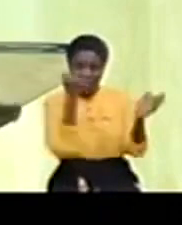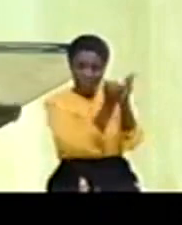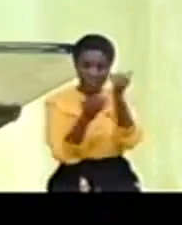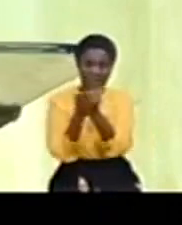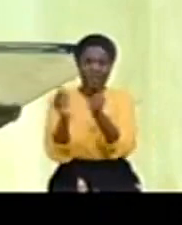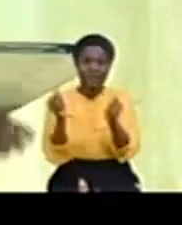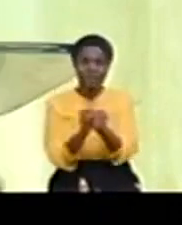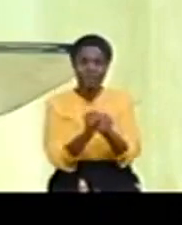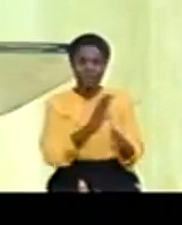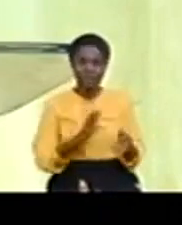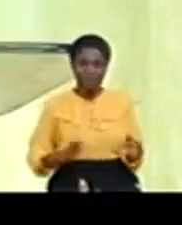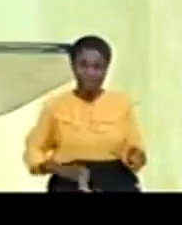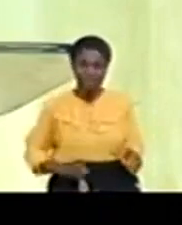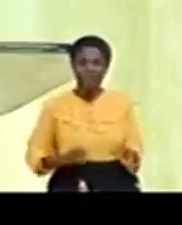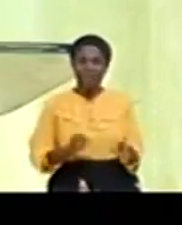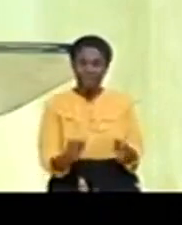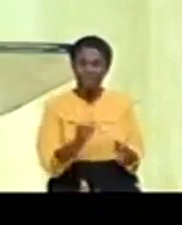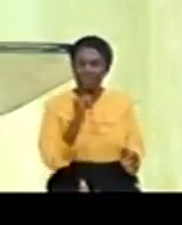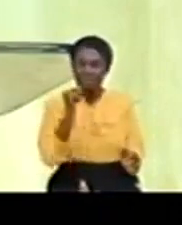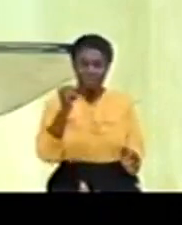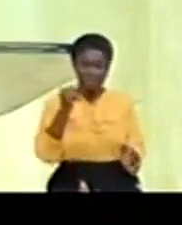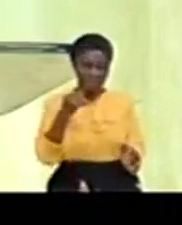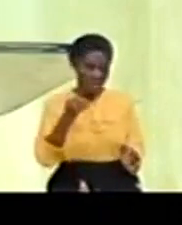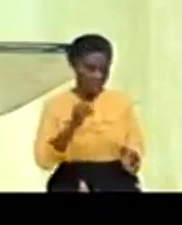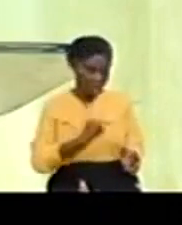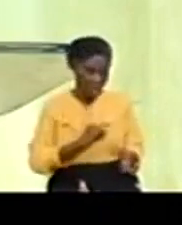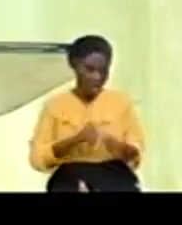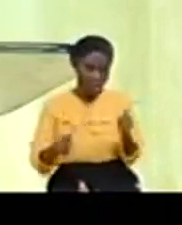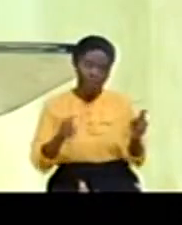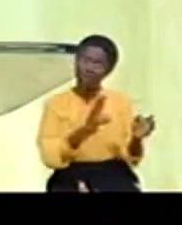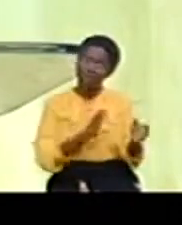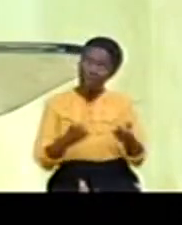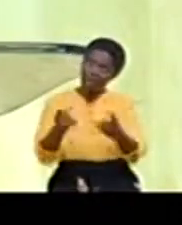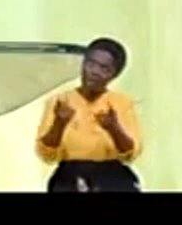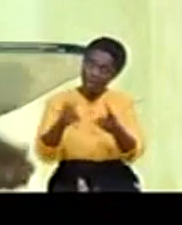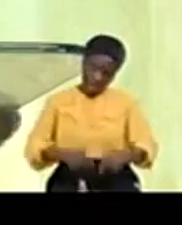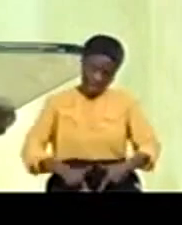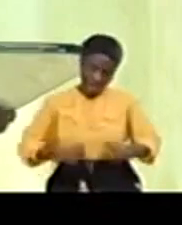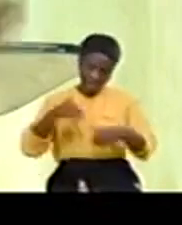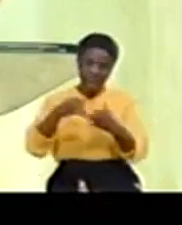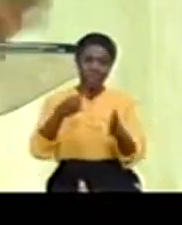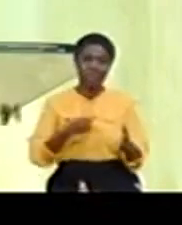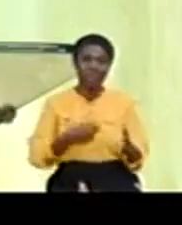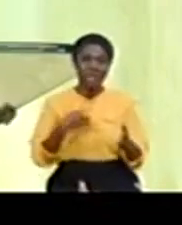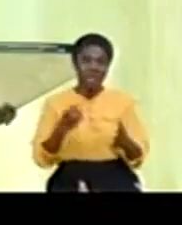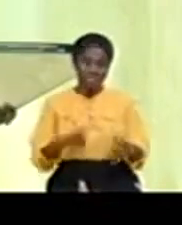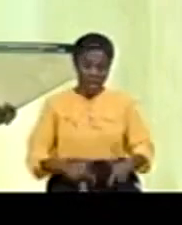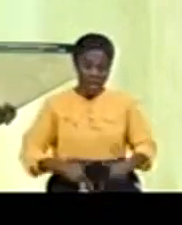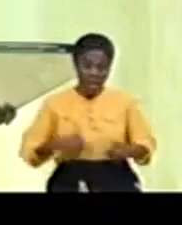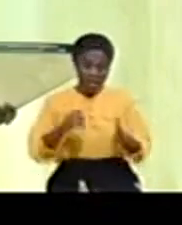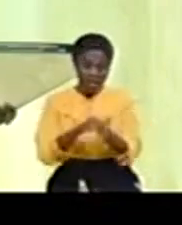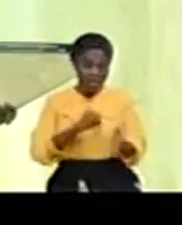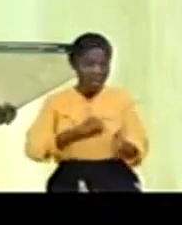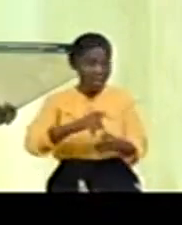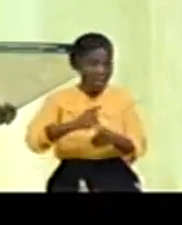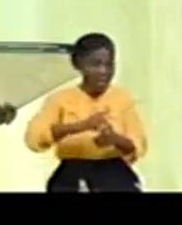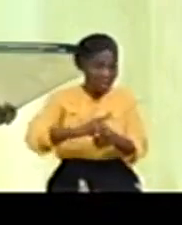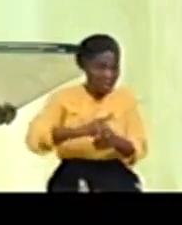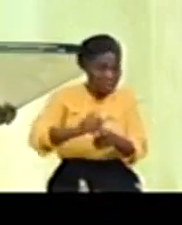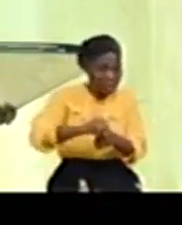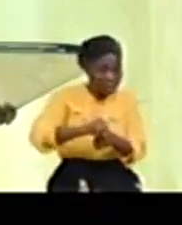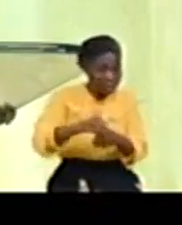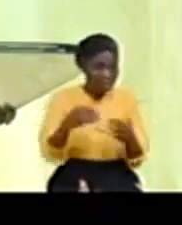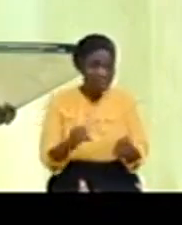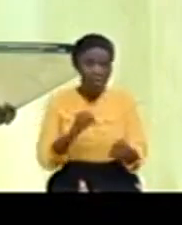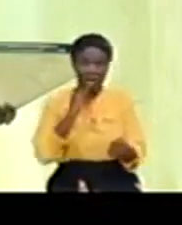in me. And the life which I now live in the flesh, I live by the faith of the Son of God, who loved me and